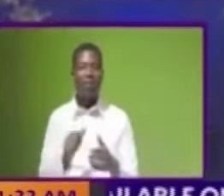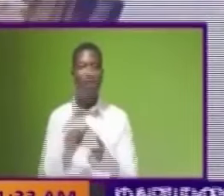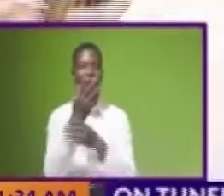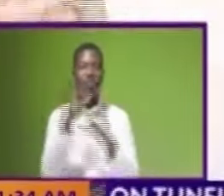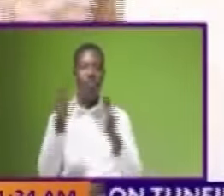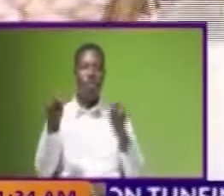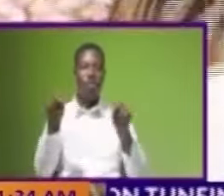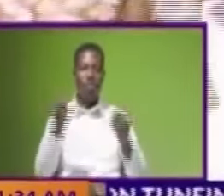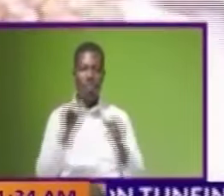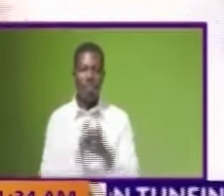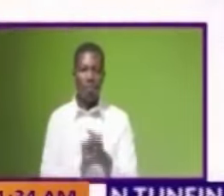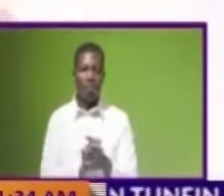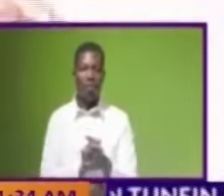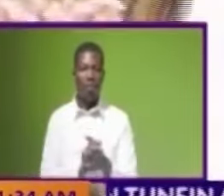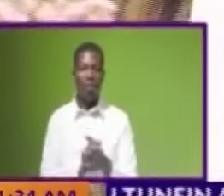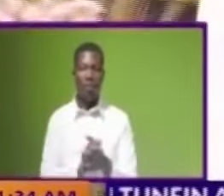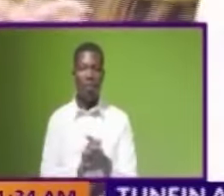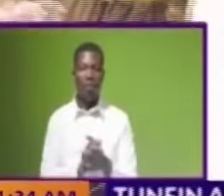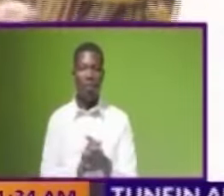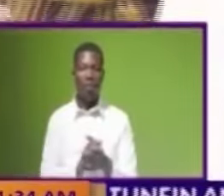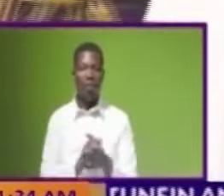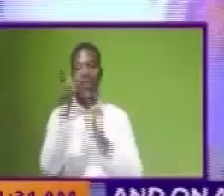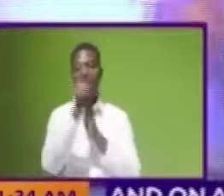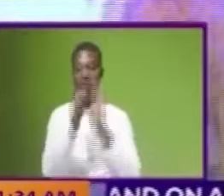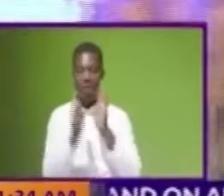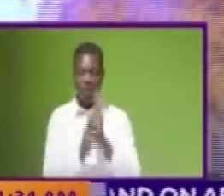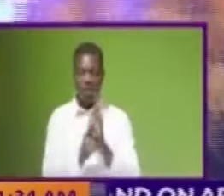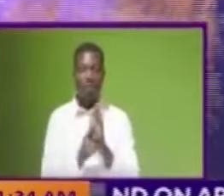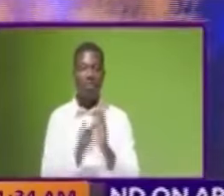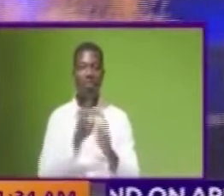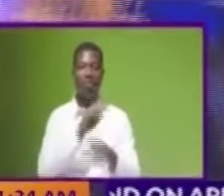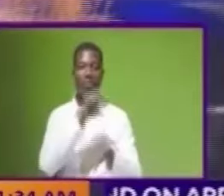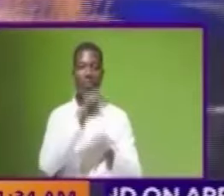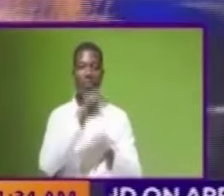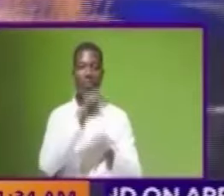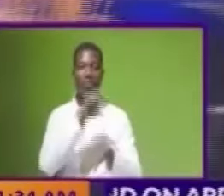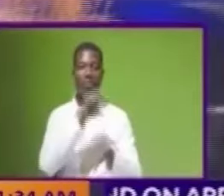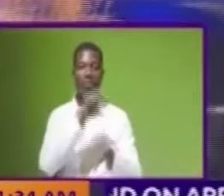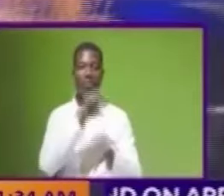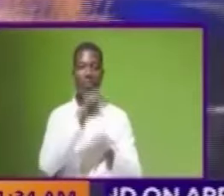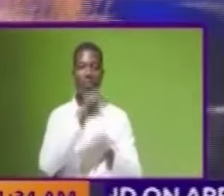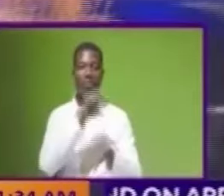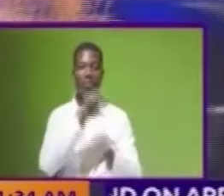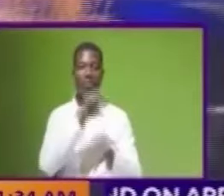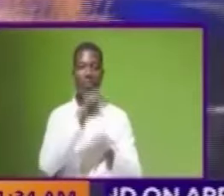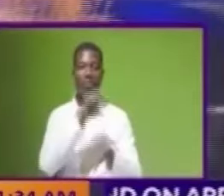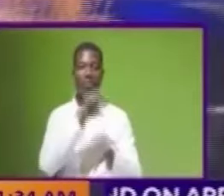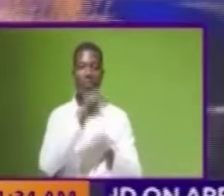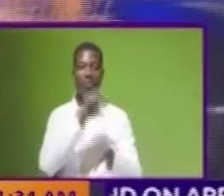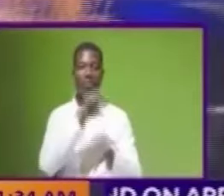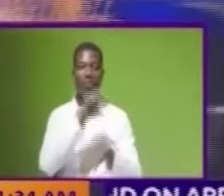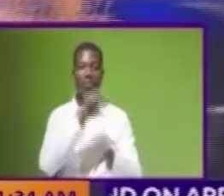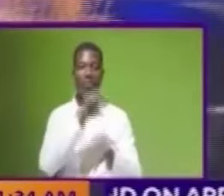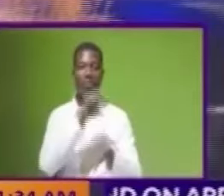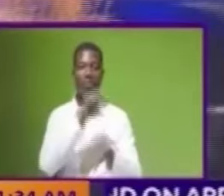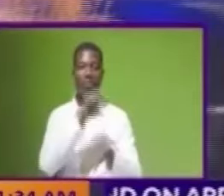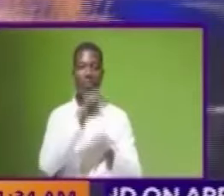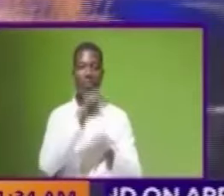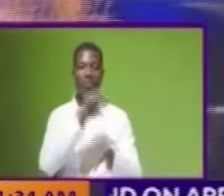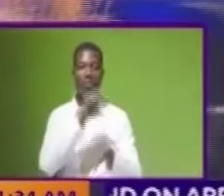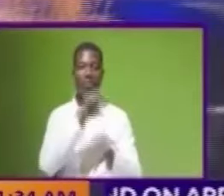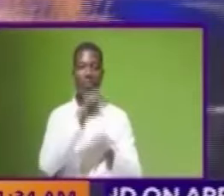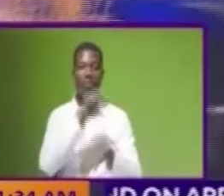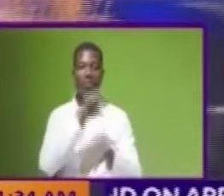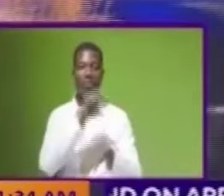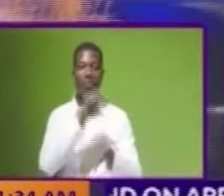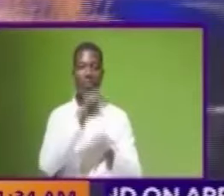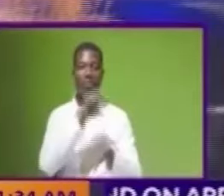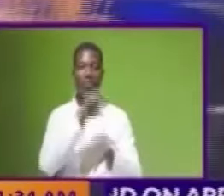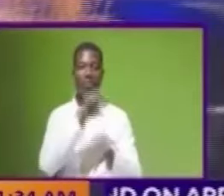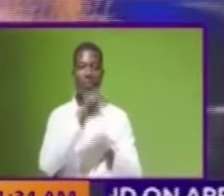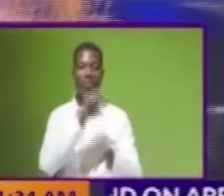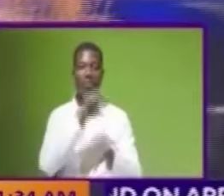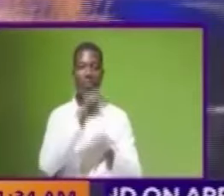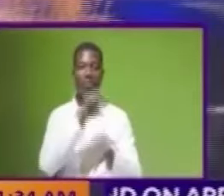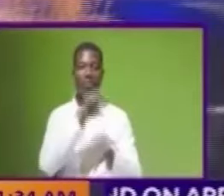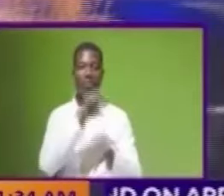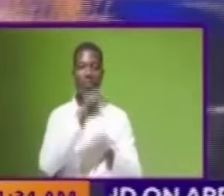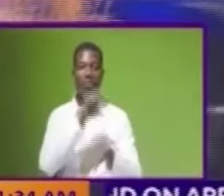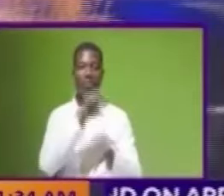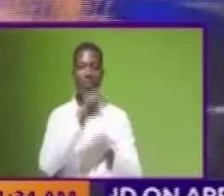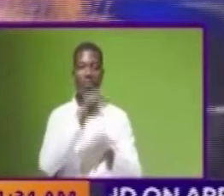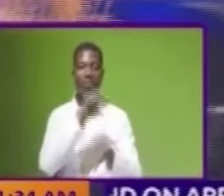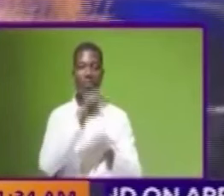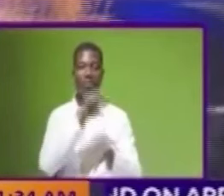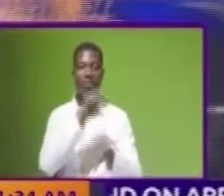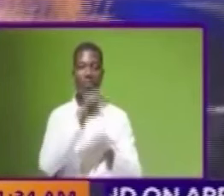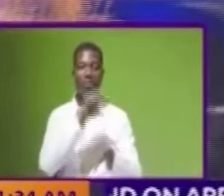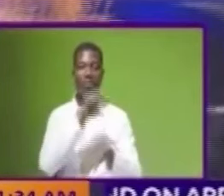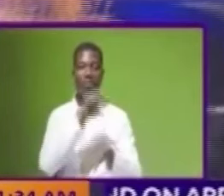science. Yes. Yam fanning fam raquansu. Praise the Lord. If one say, ye wa pa. Asema, all canning in arch, they